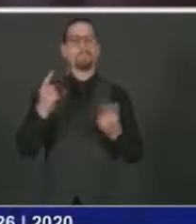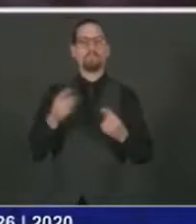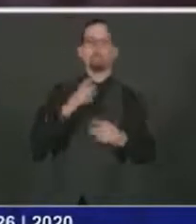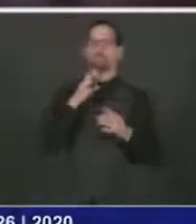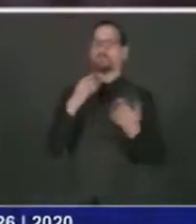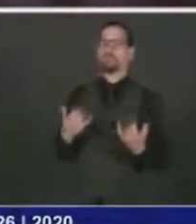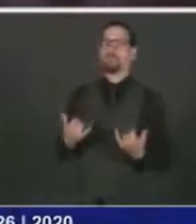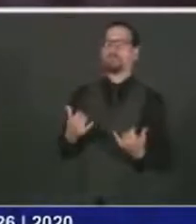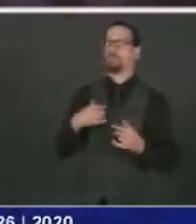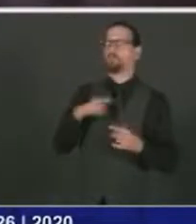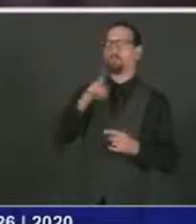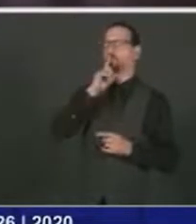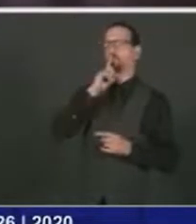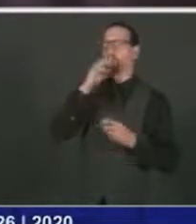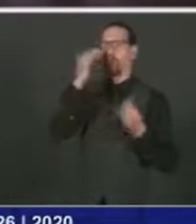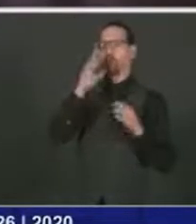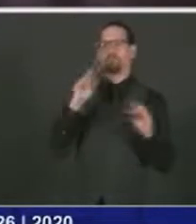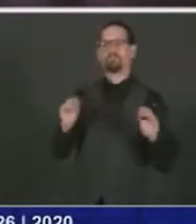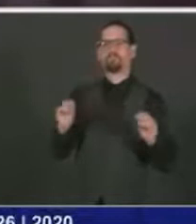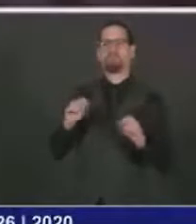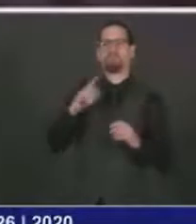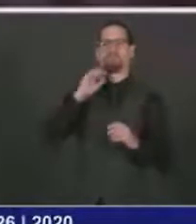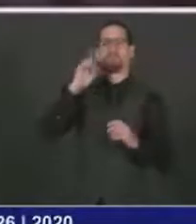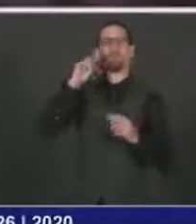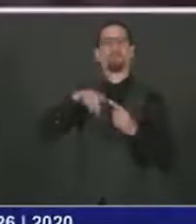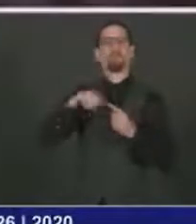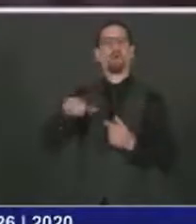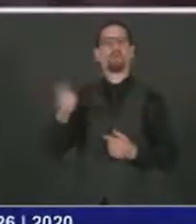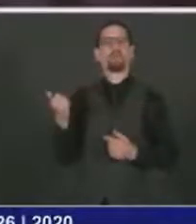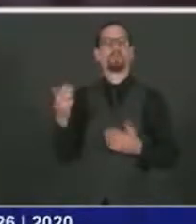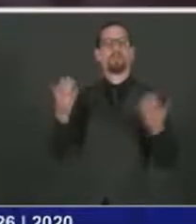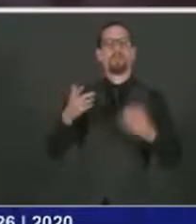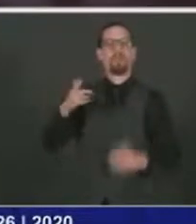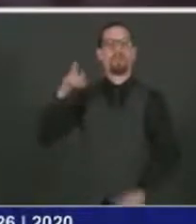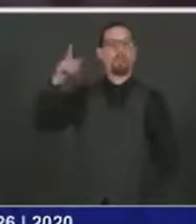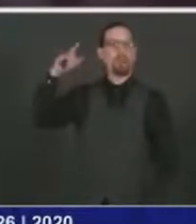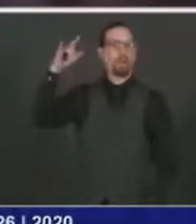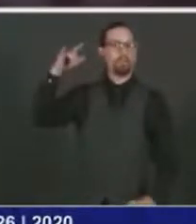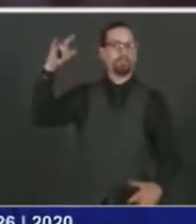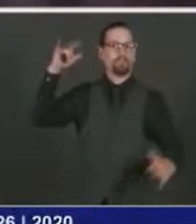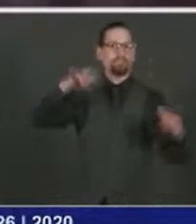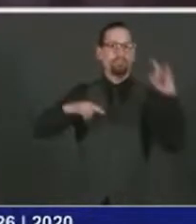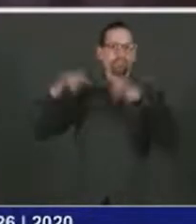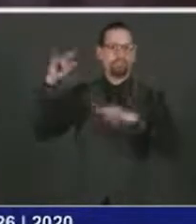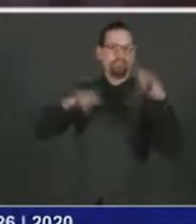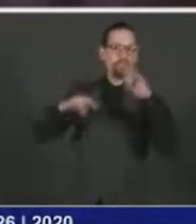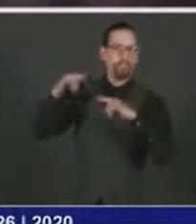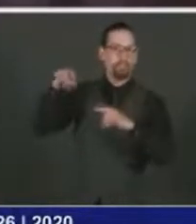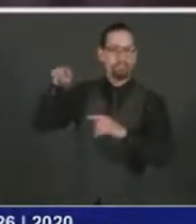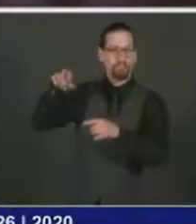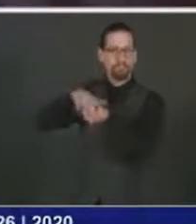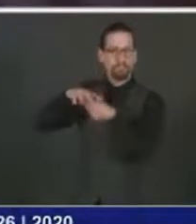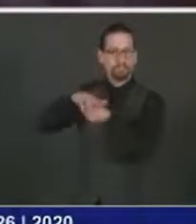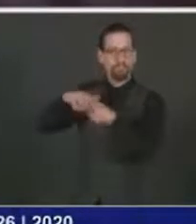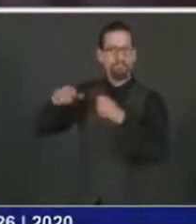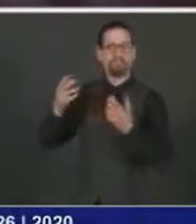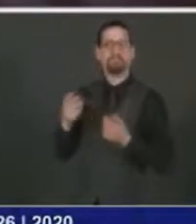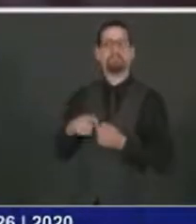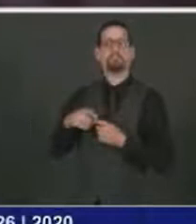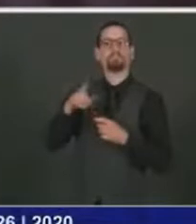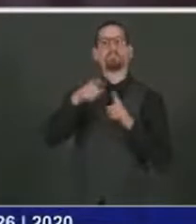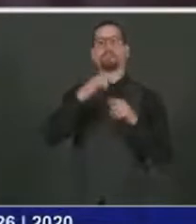are considering working with the airlines in the airport, people coming from faraway places